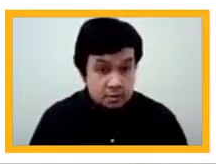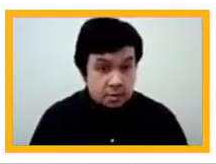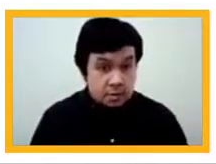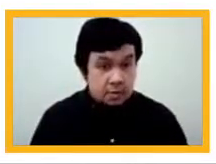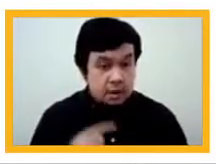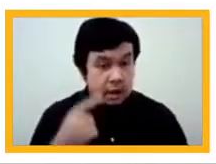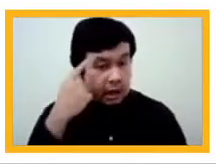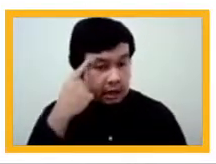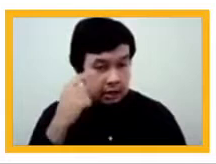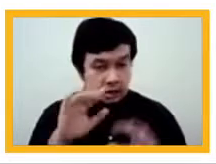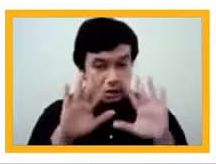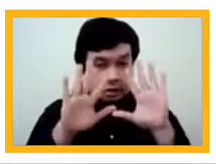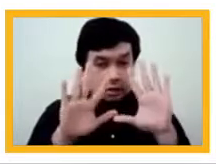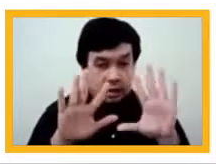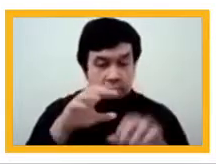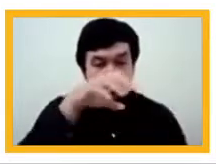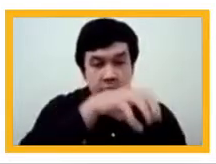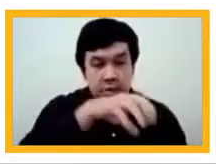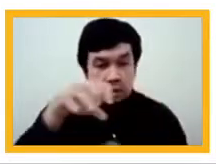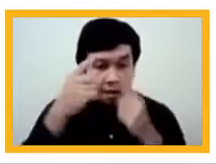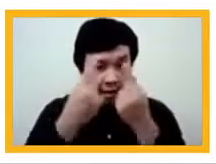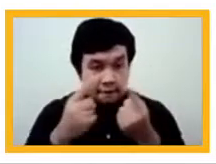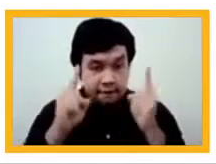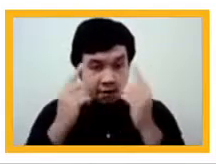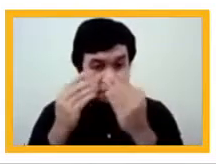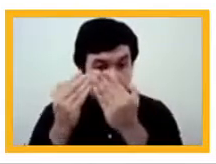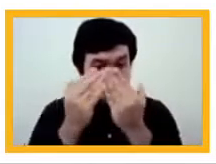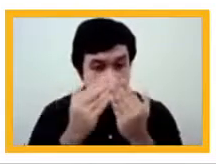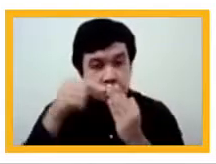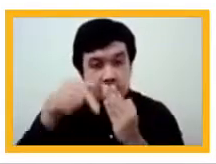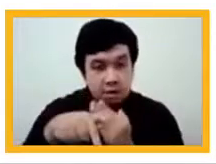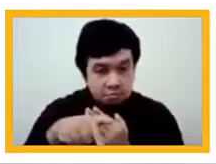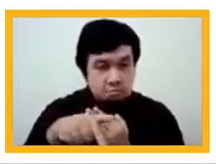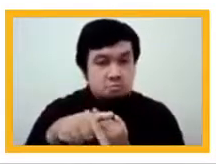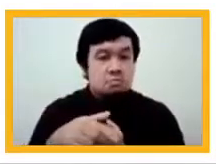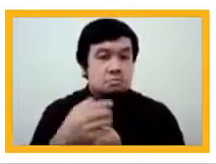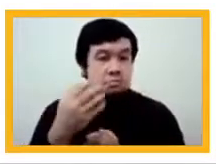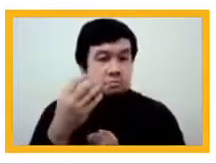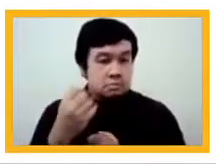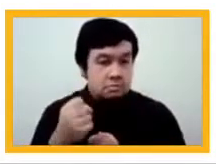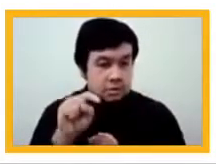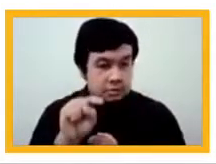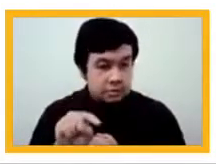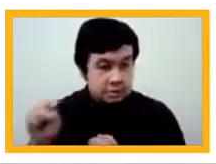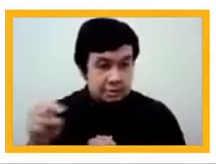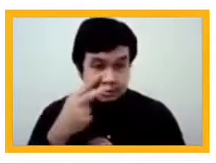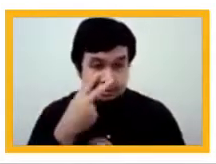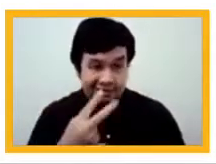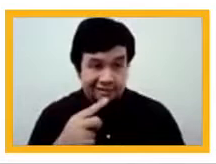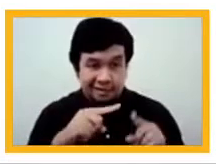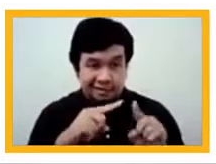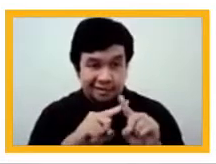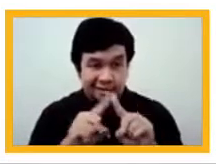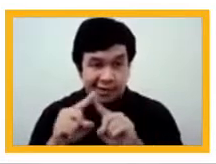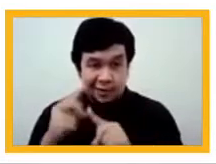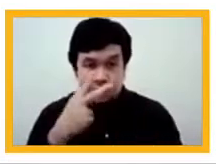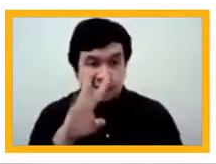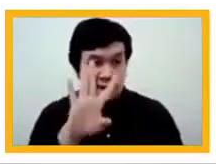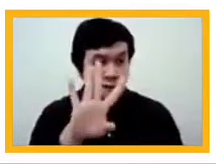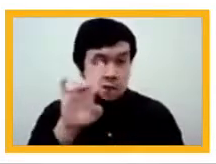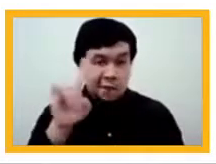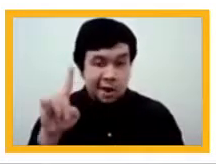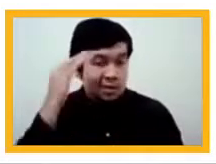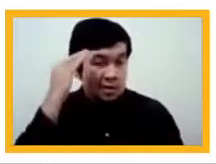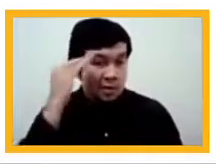evenly distributed population of such university in Korea. And in this year,